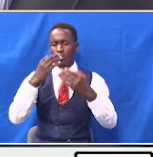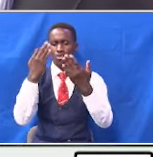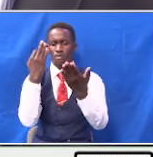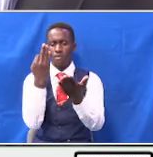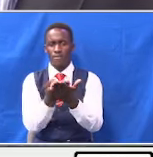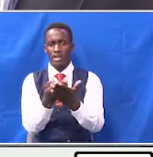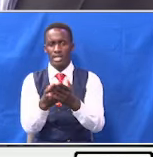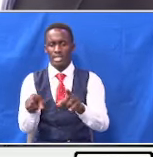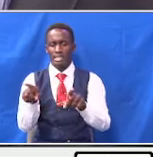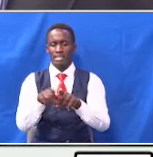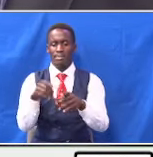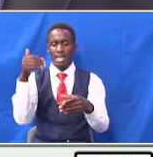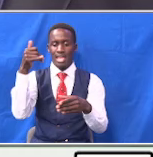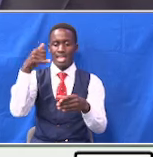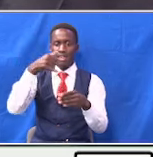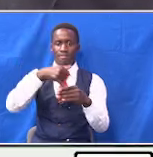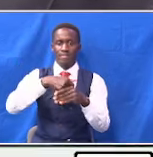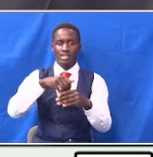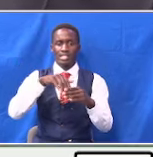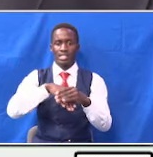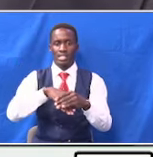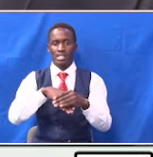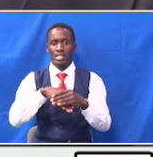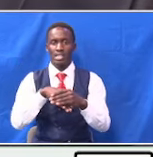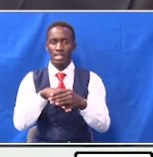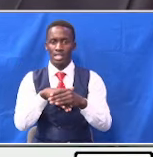or invest in